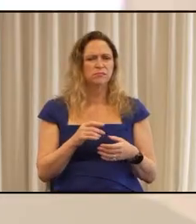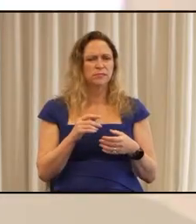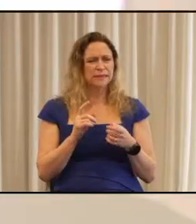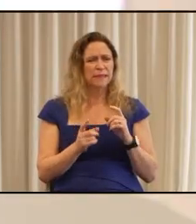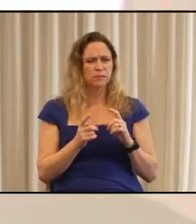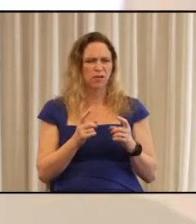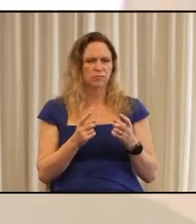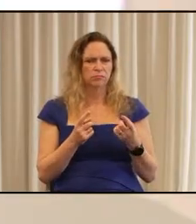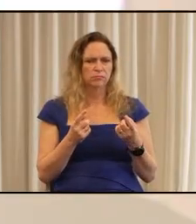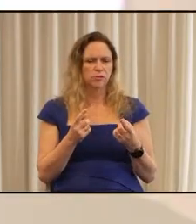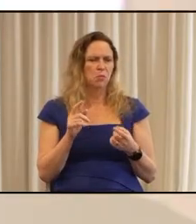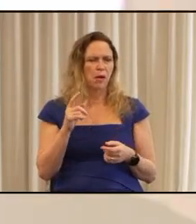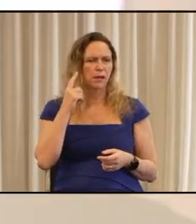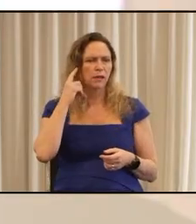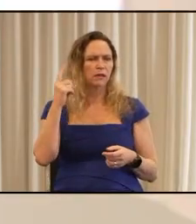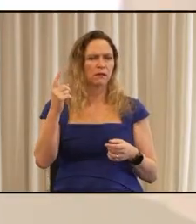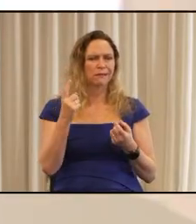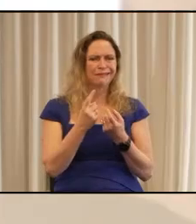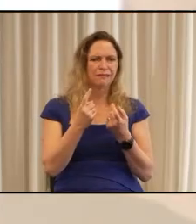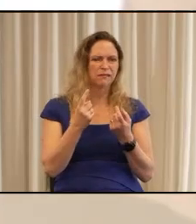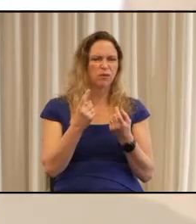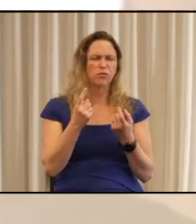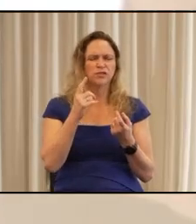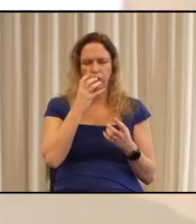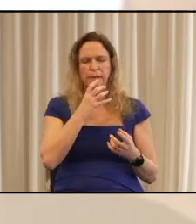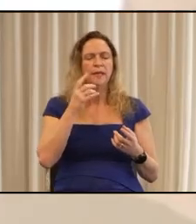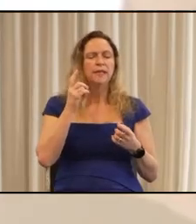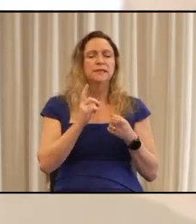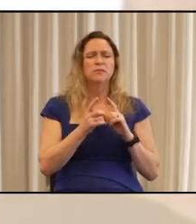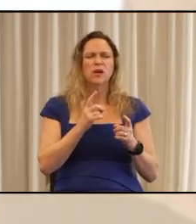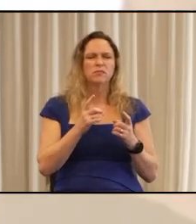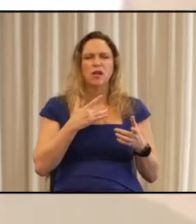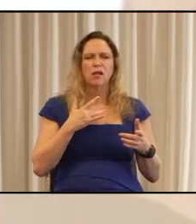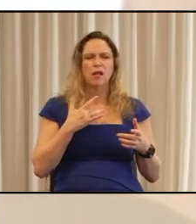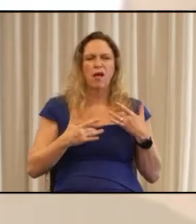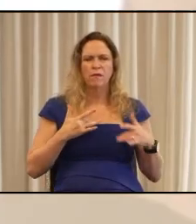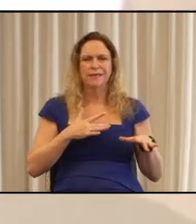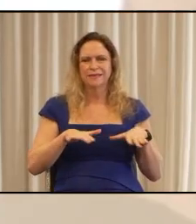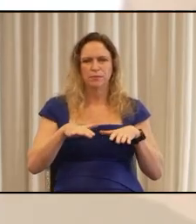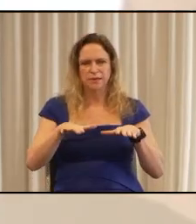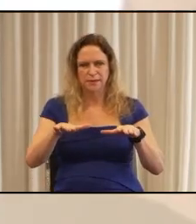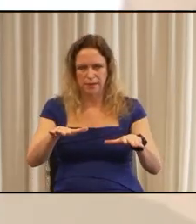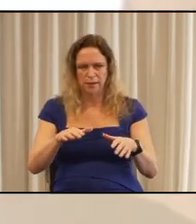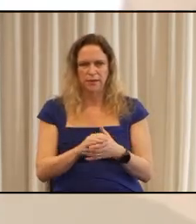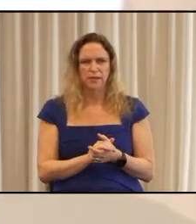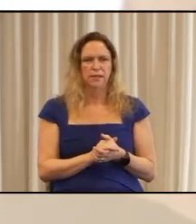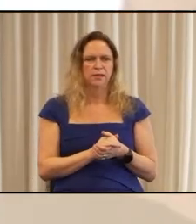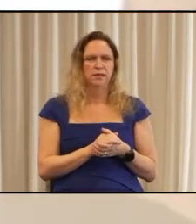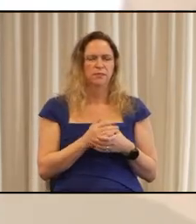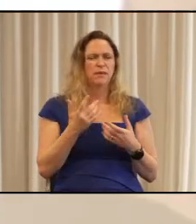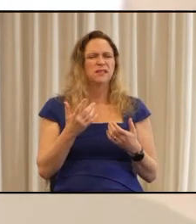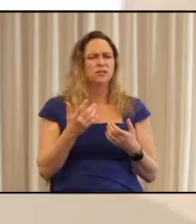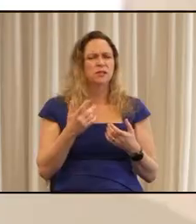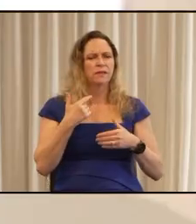sometimes you're full on and you've got lots happening, and then there's other times that it just quietens down, but it's just keeping